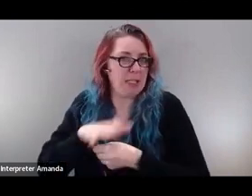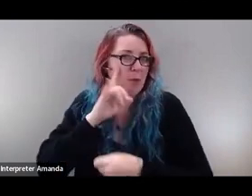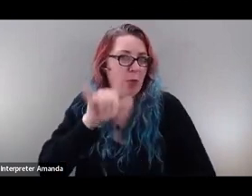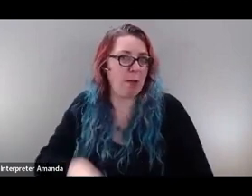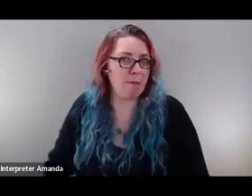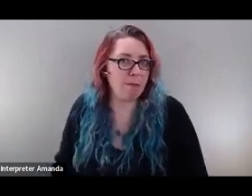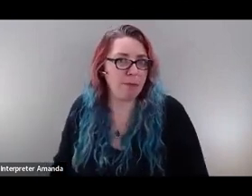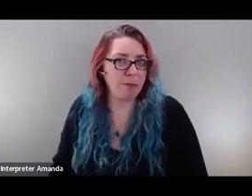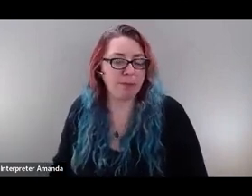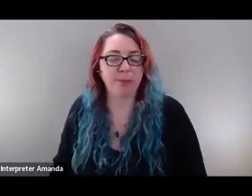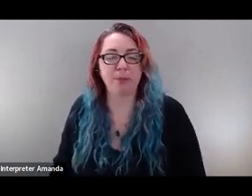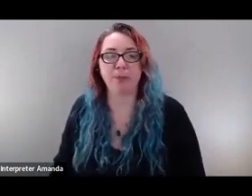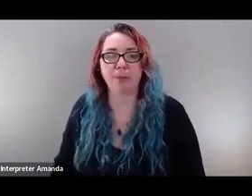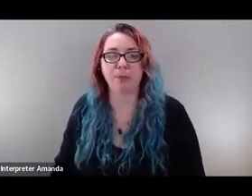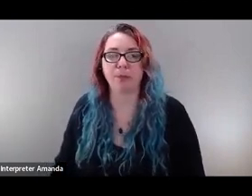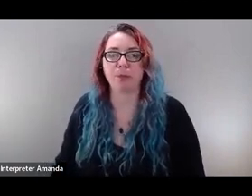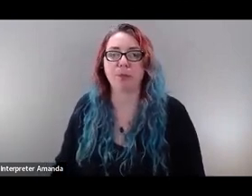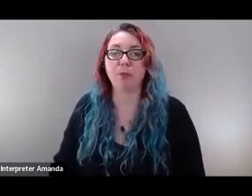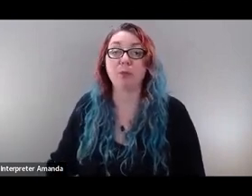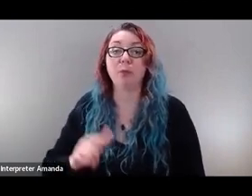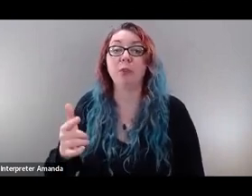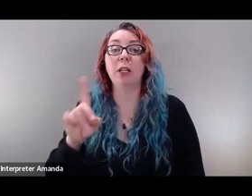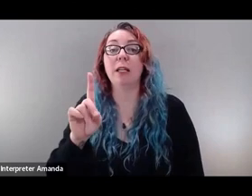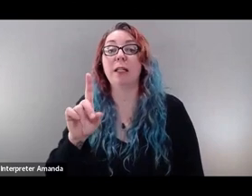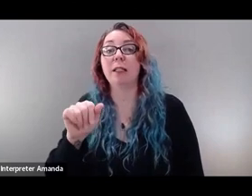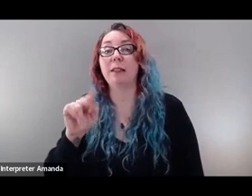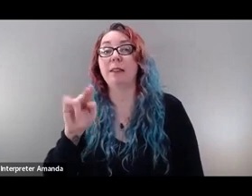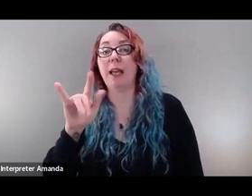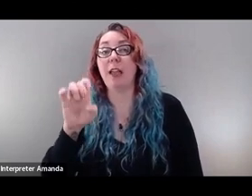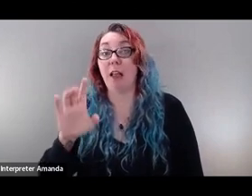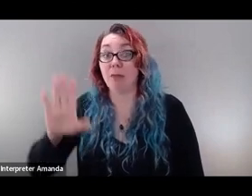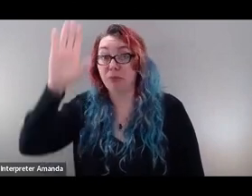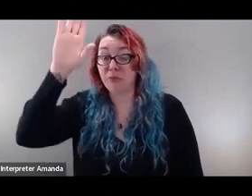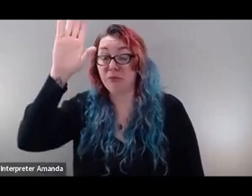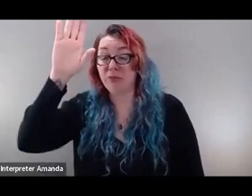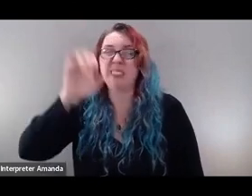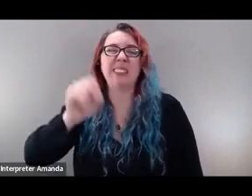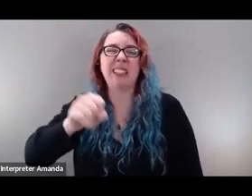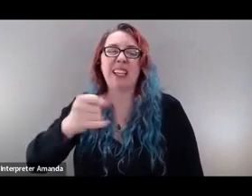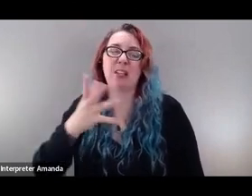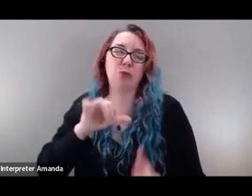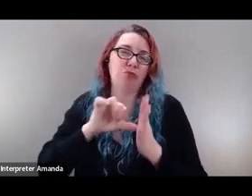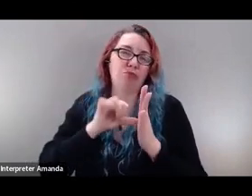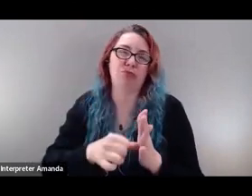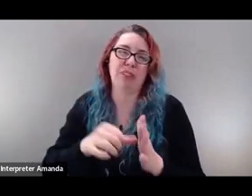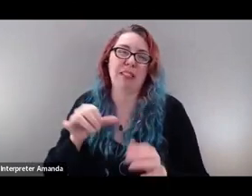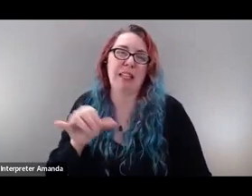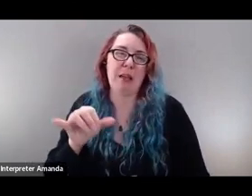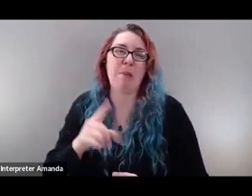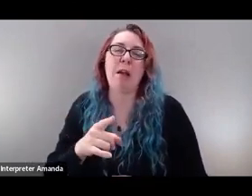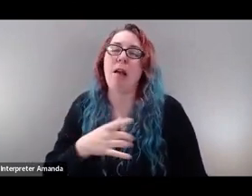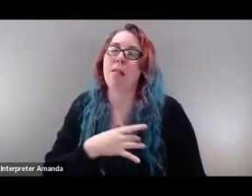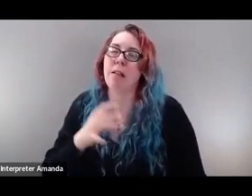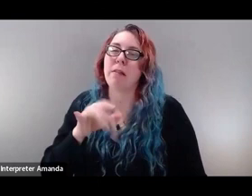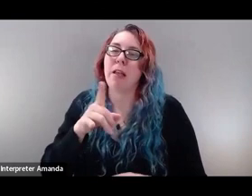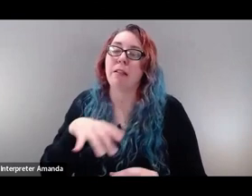up. Yeah, I just want to echo so many beautiful sentiments. And I love this idea of reorientating pace. And